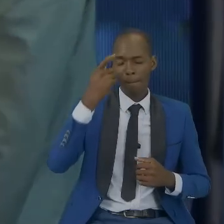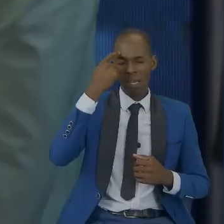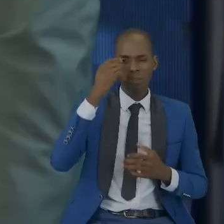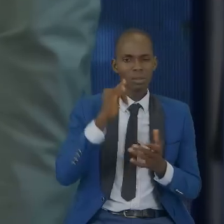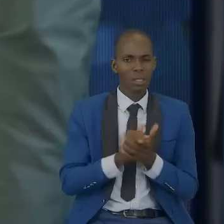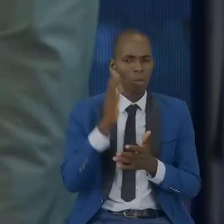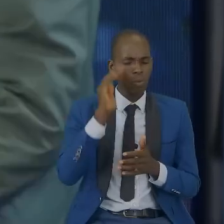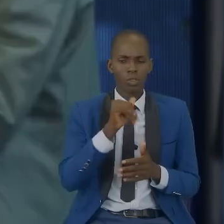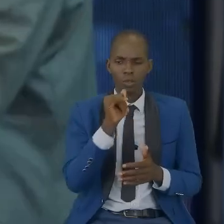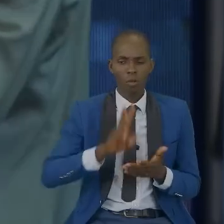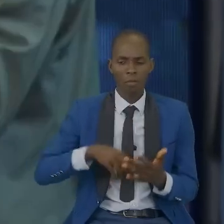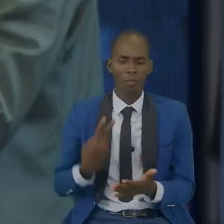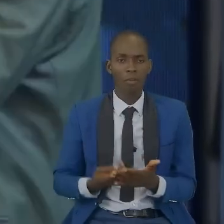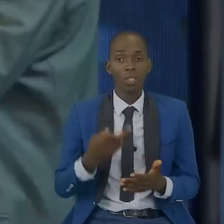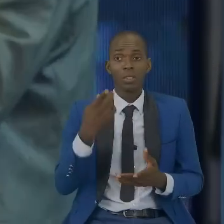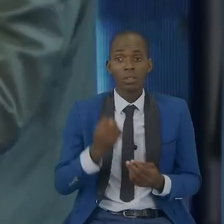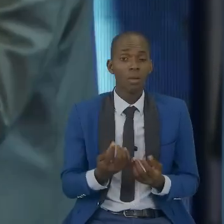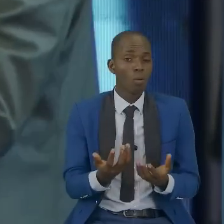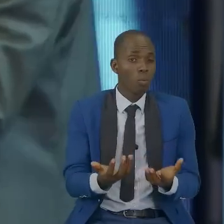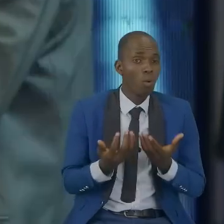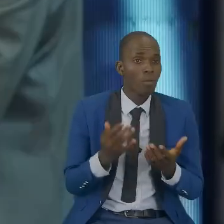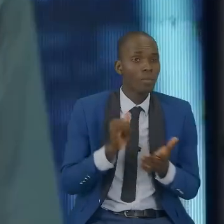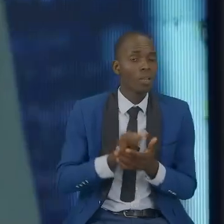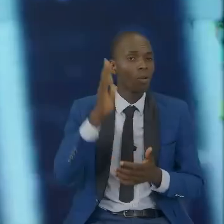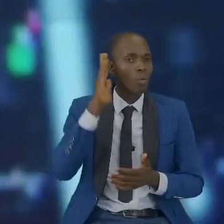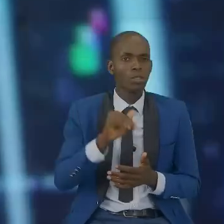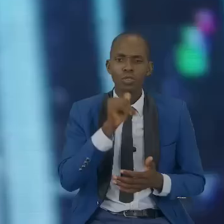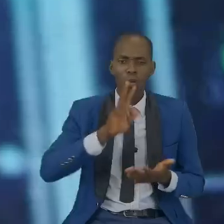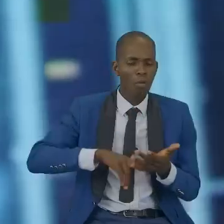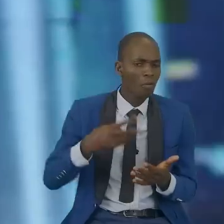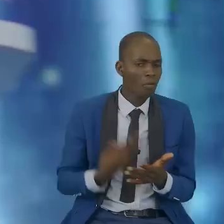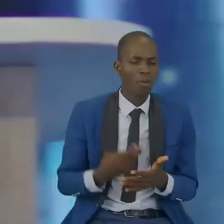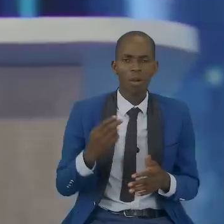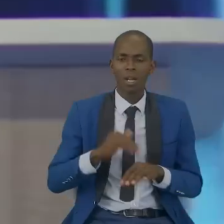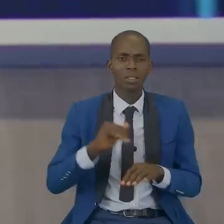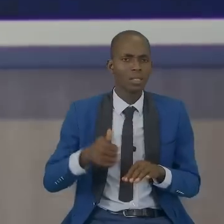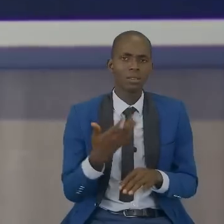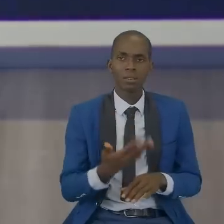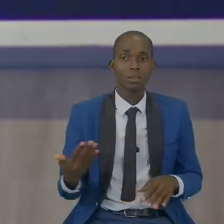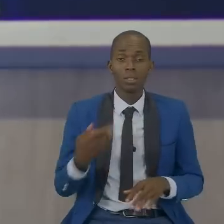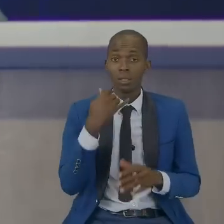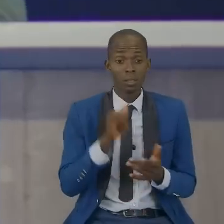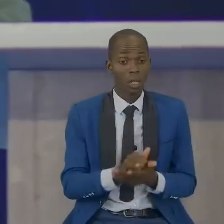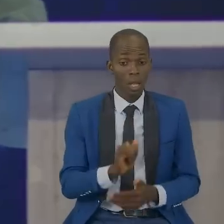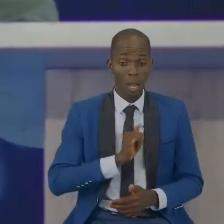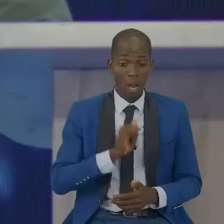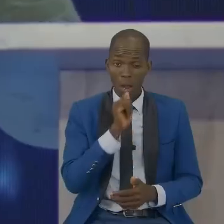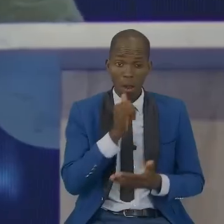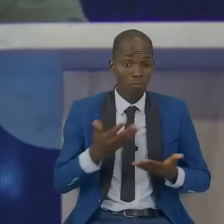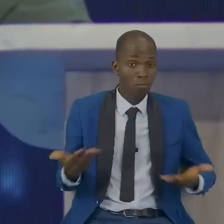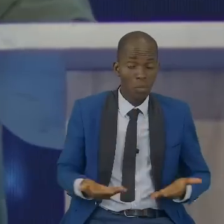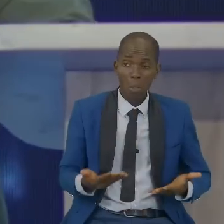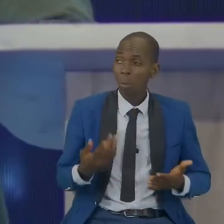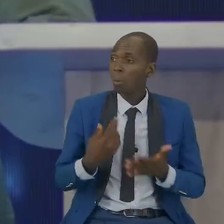The desire that will not move anywhere that will say, I am here. Look